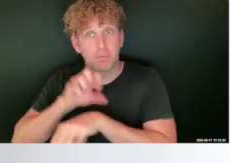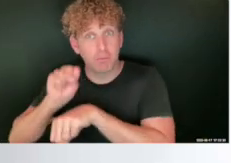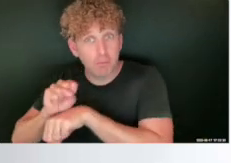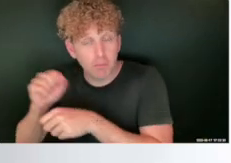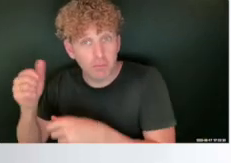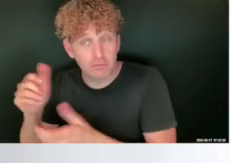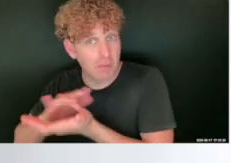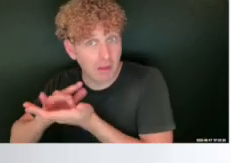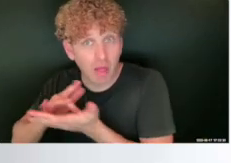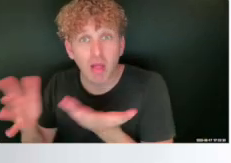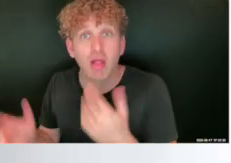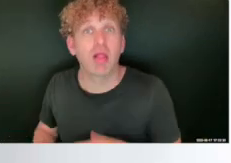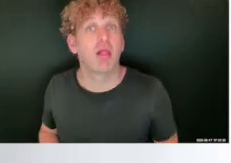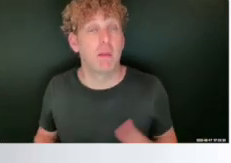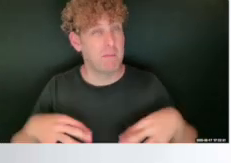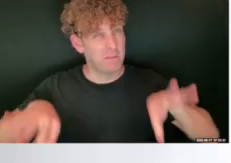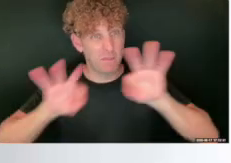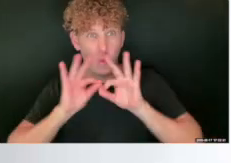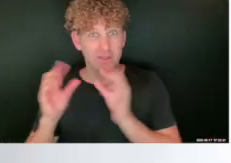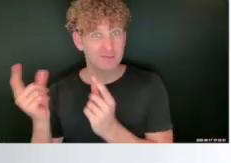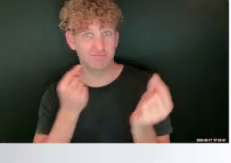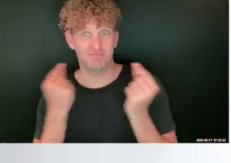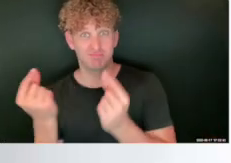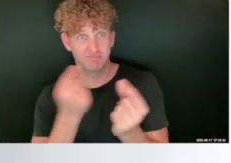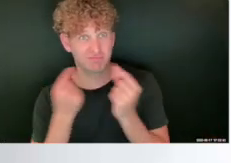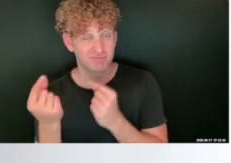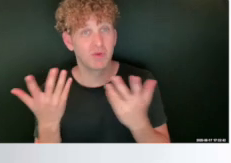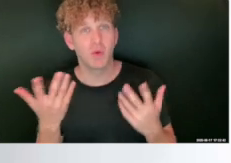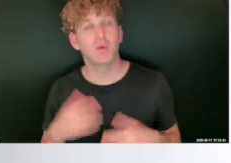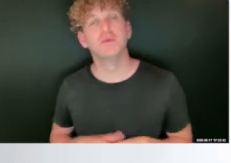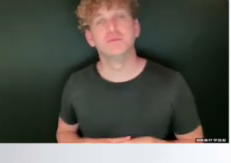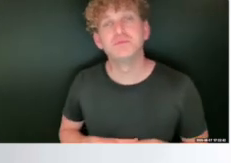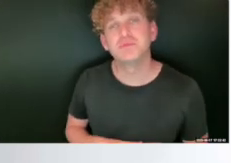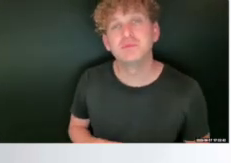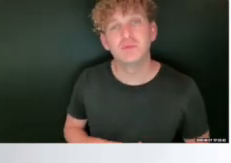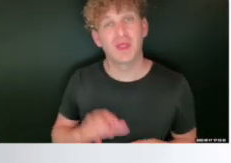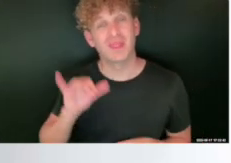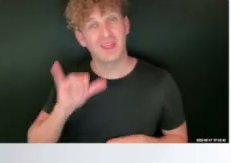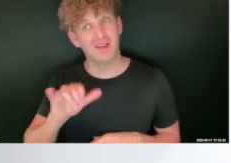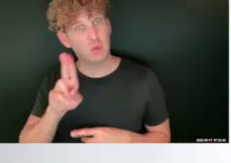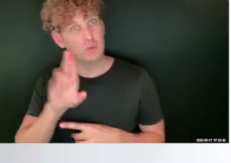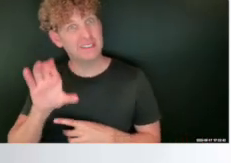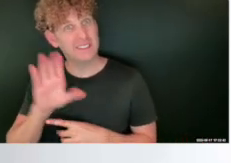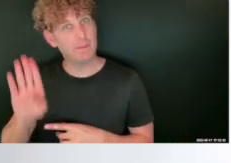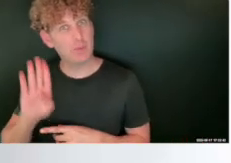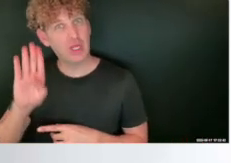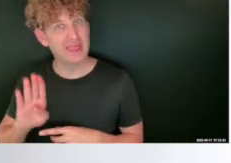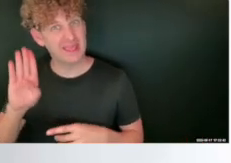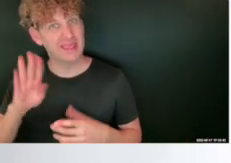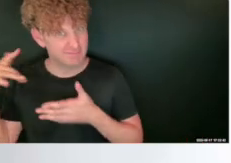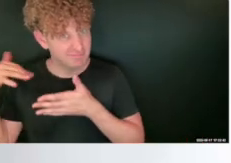38 mobility projects. It's important to note that statewide CMO